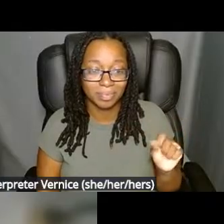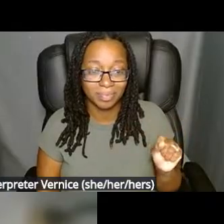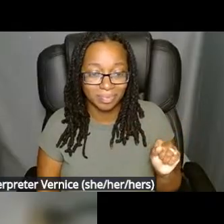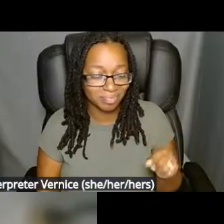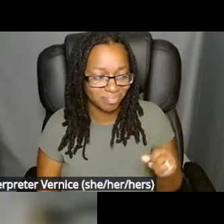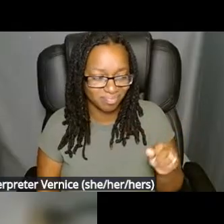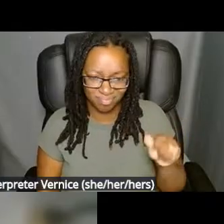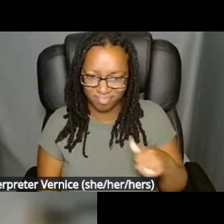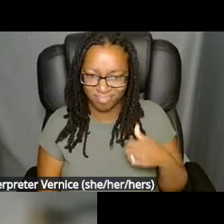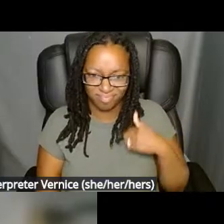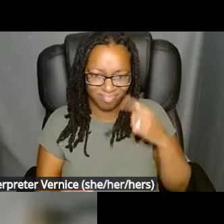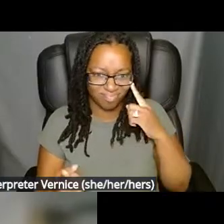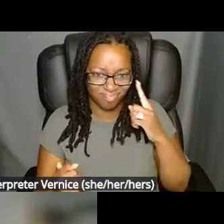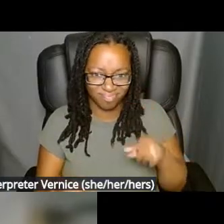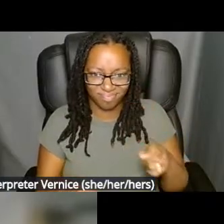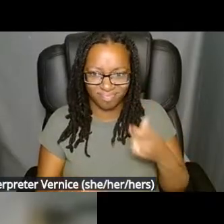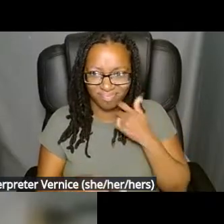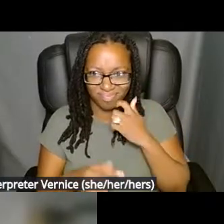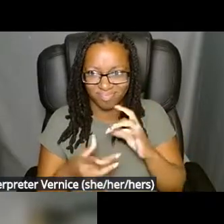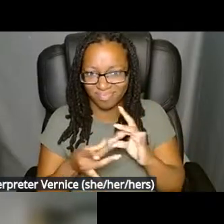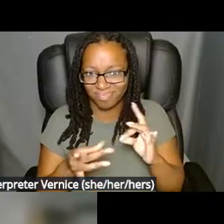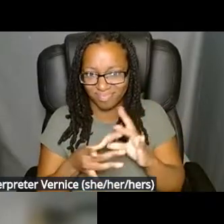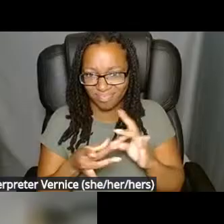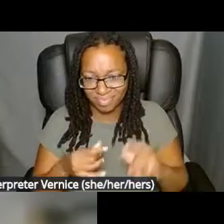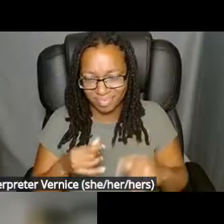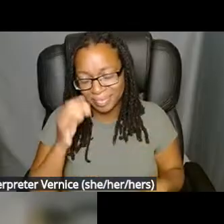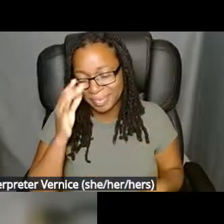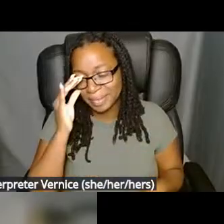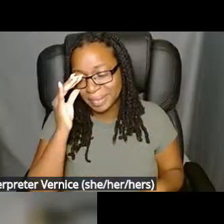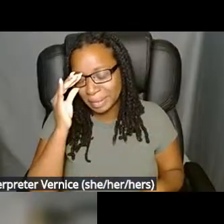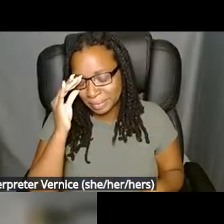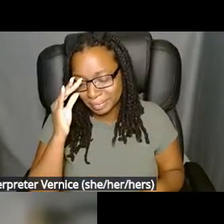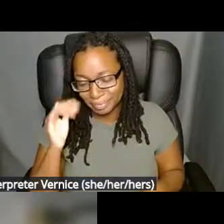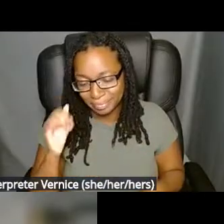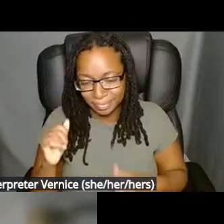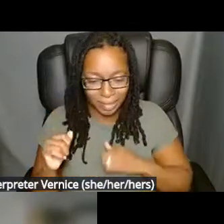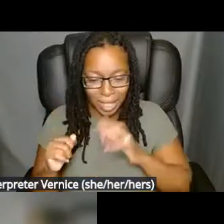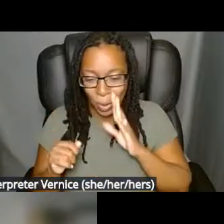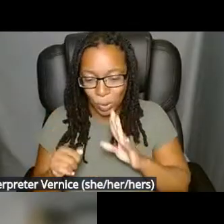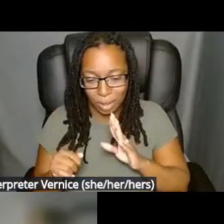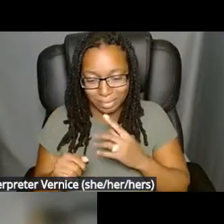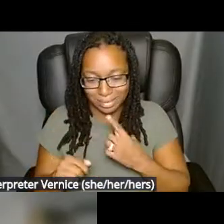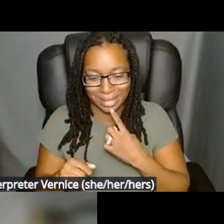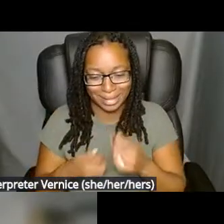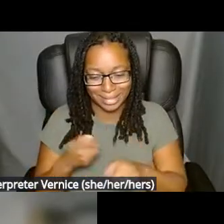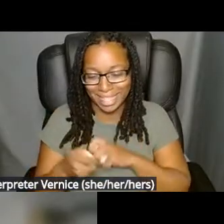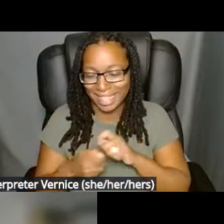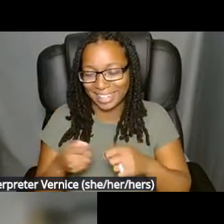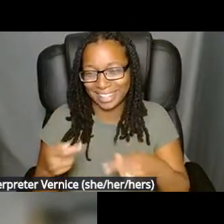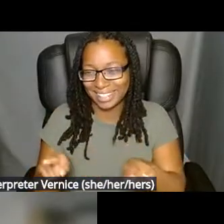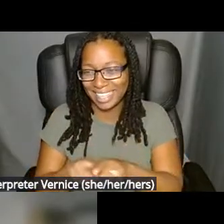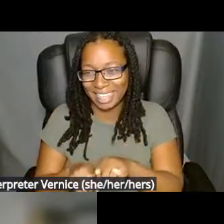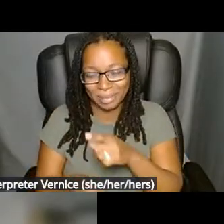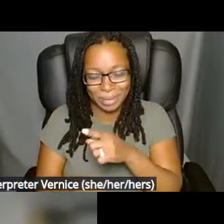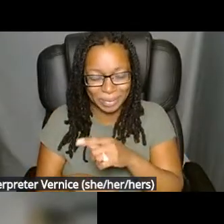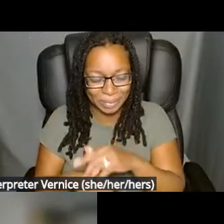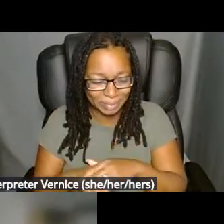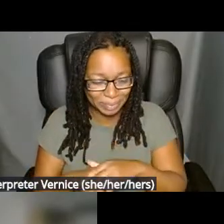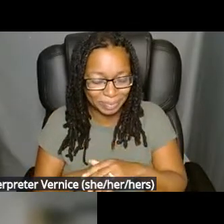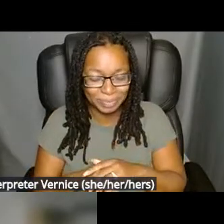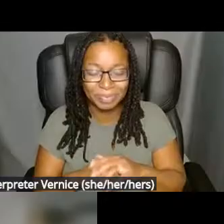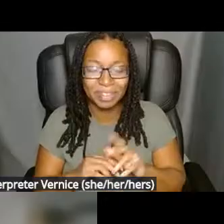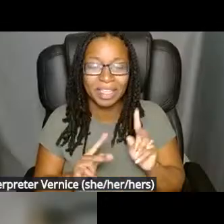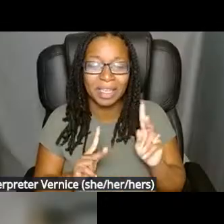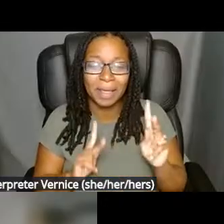me almost repeating what you just said. Now, I was gonna say exactly that. So people tend to